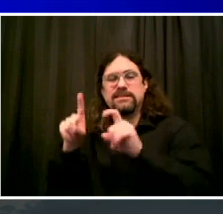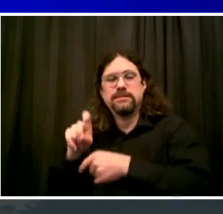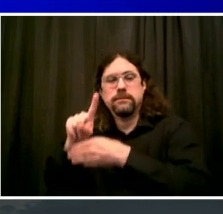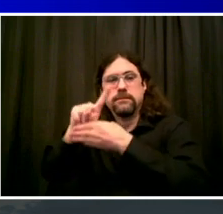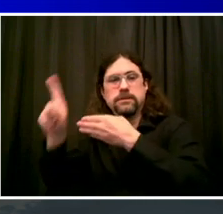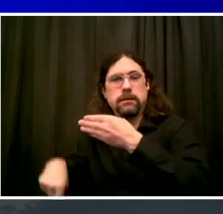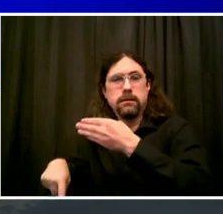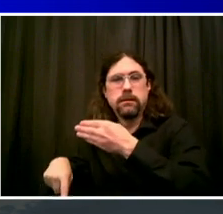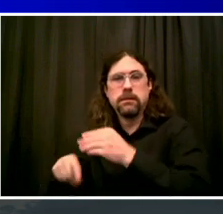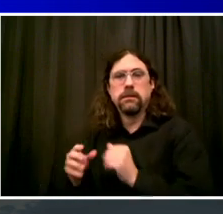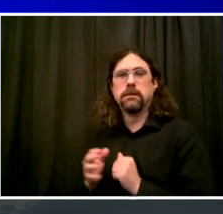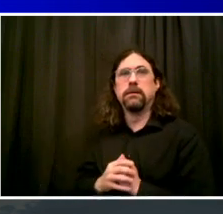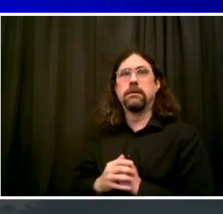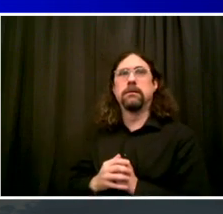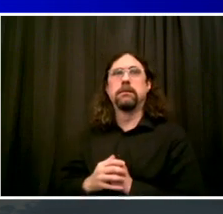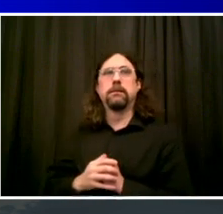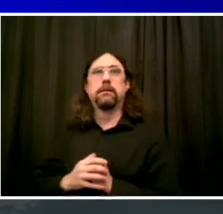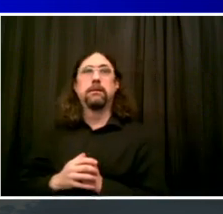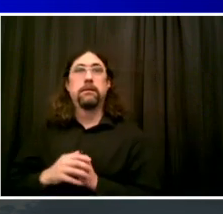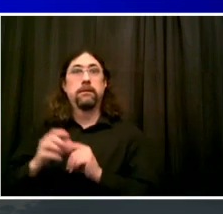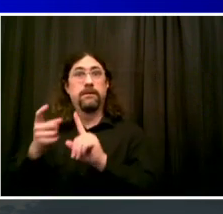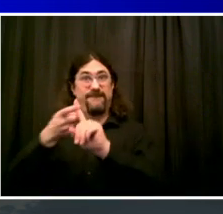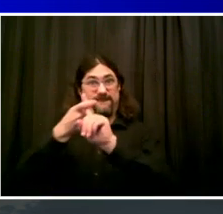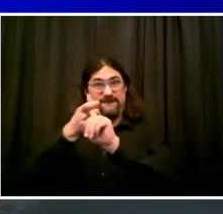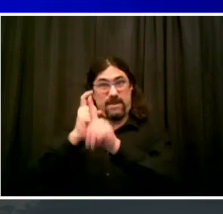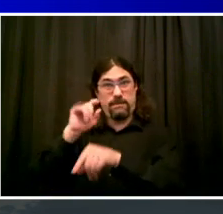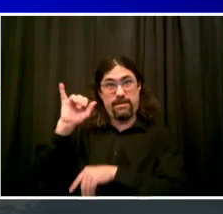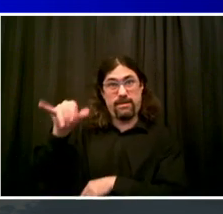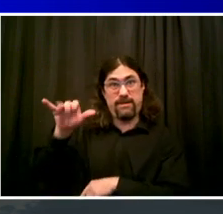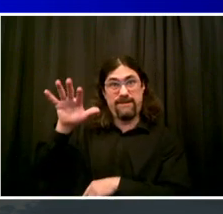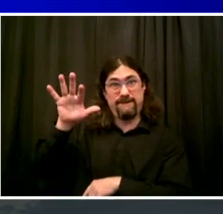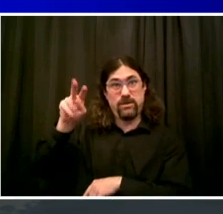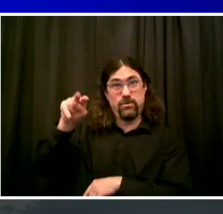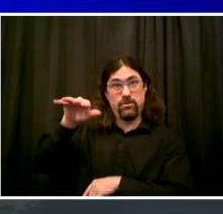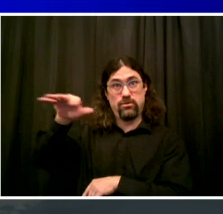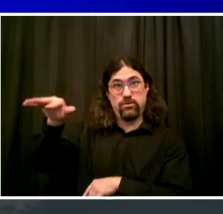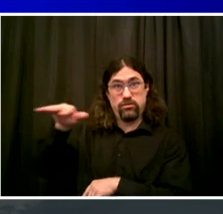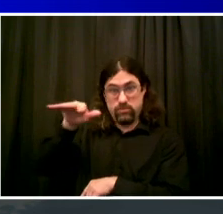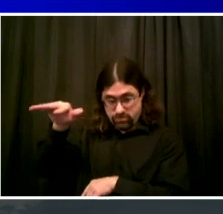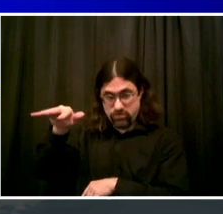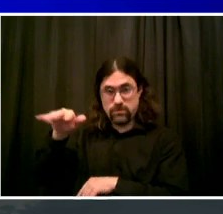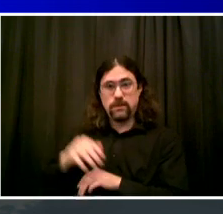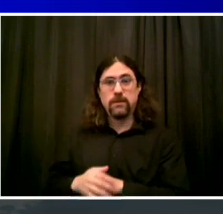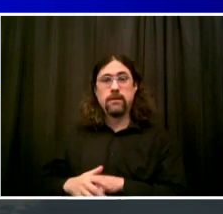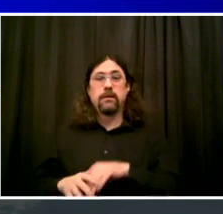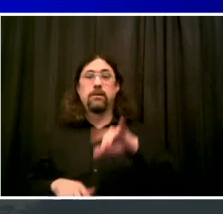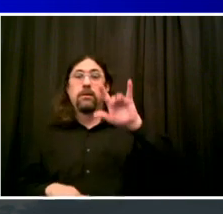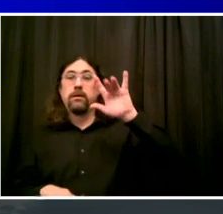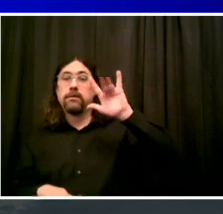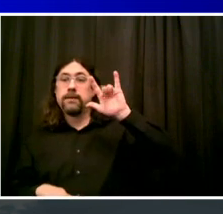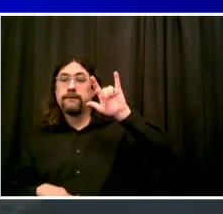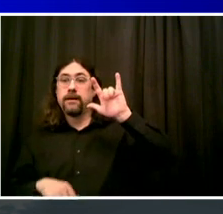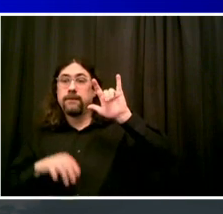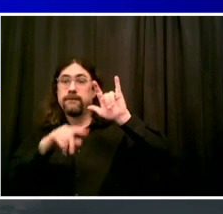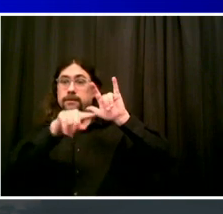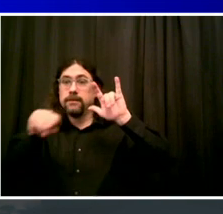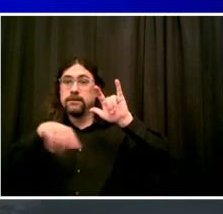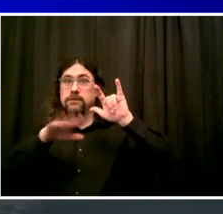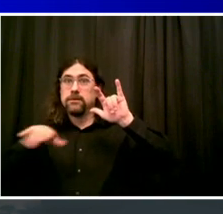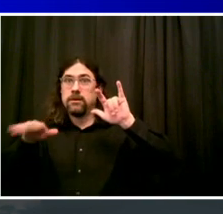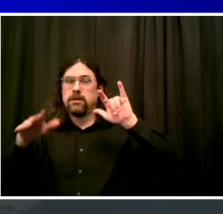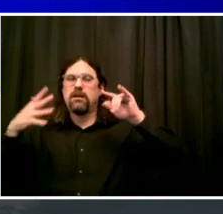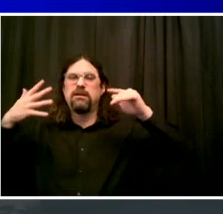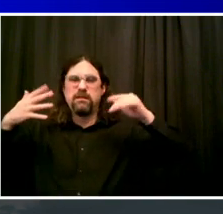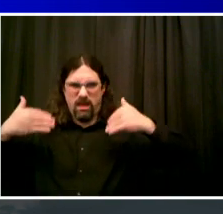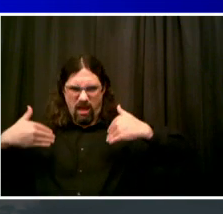had COVID-19 antibodies. So again, 25 individual children tested positive for COVID-19,